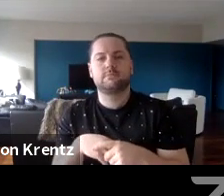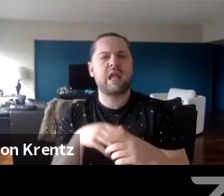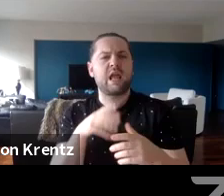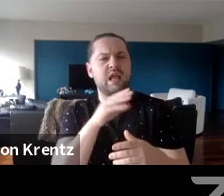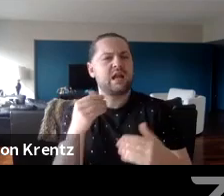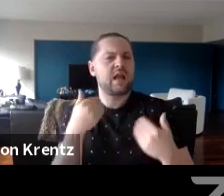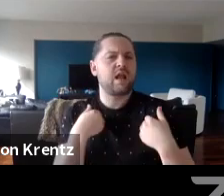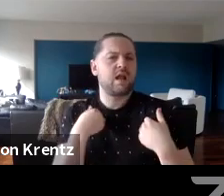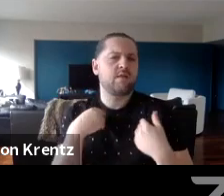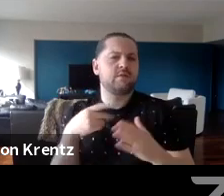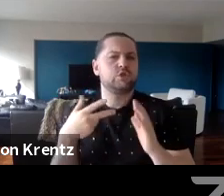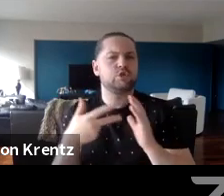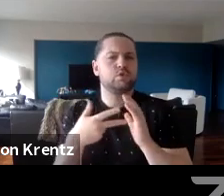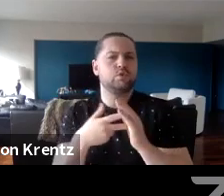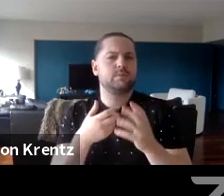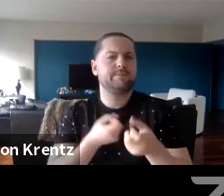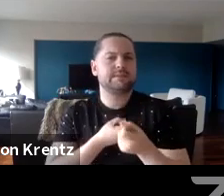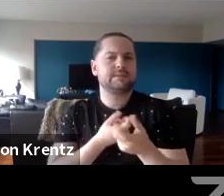projects.